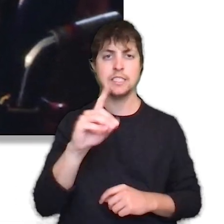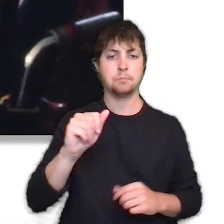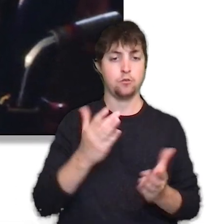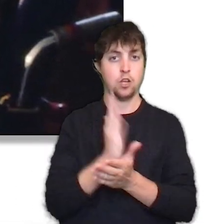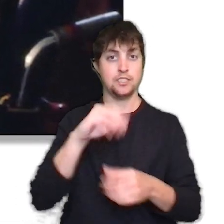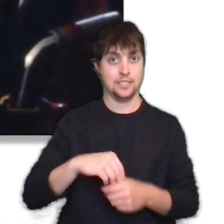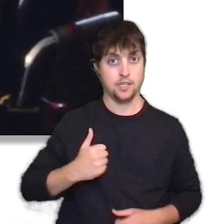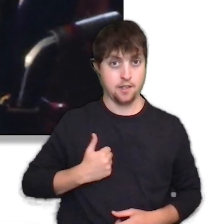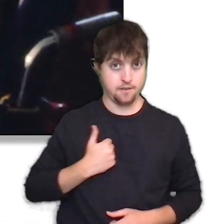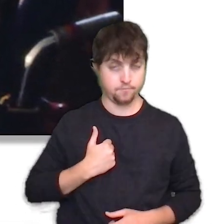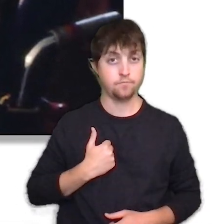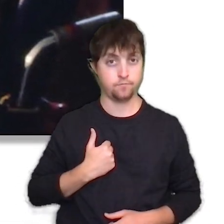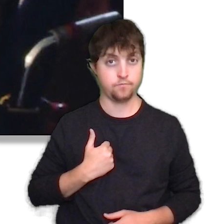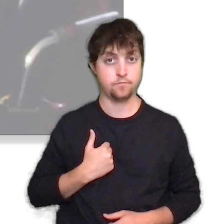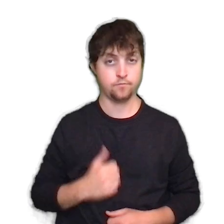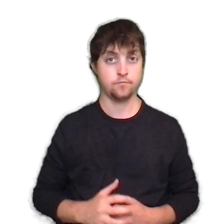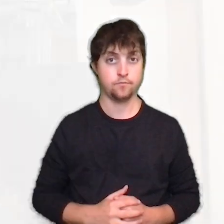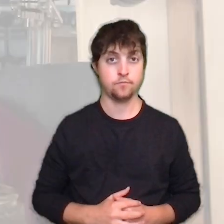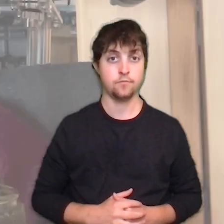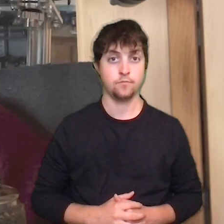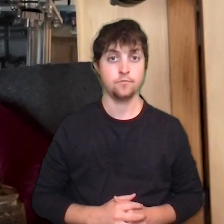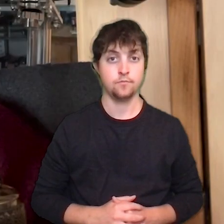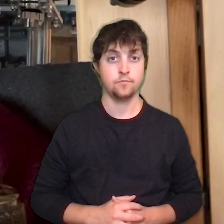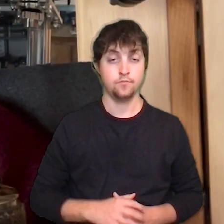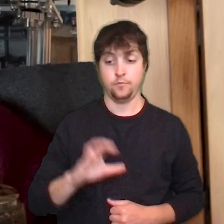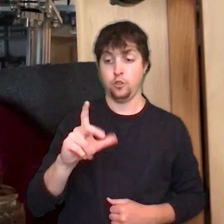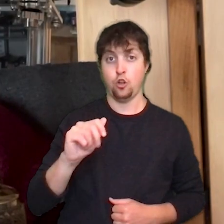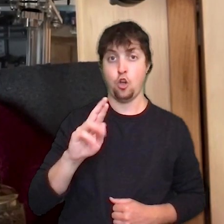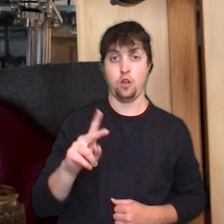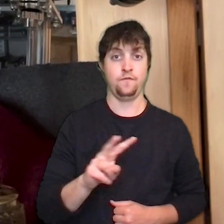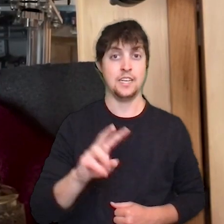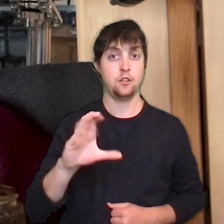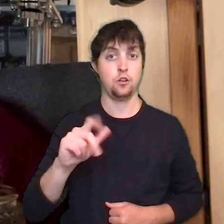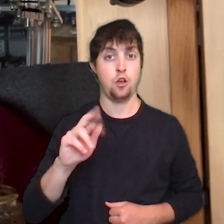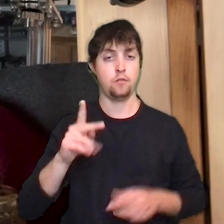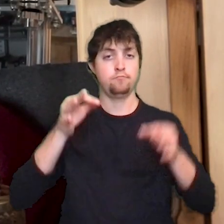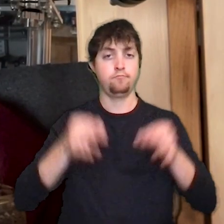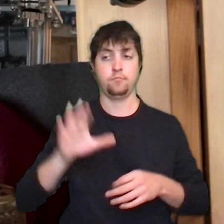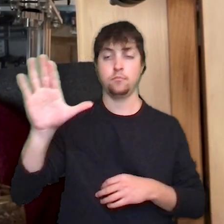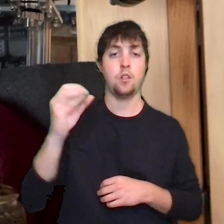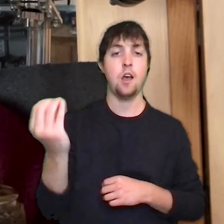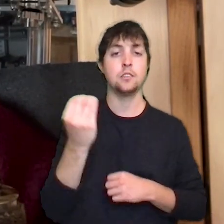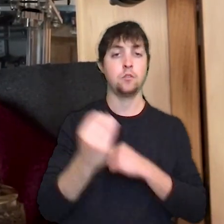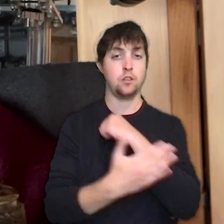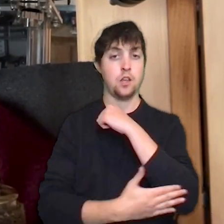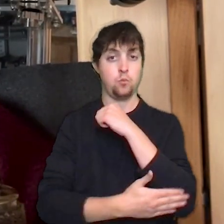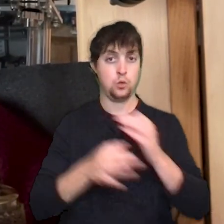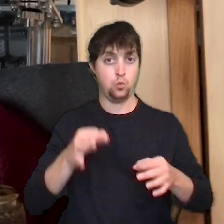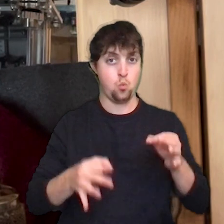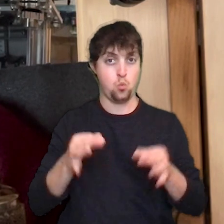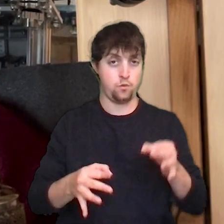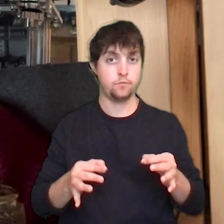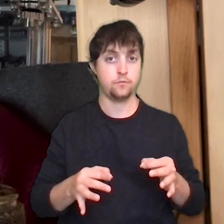The video switches to a head and shoulder shot of Catherine. Clark v. Clark, decided by